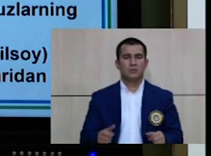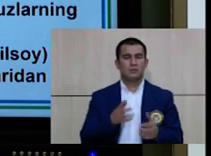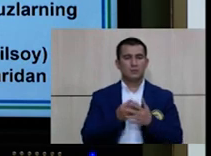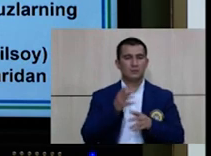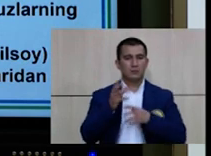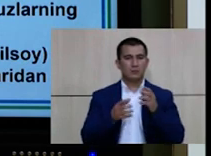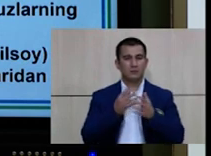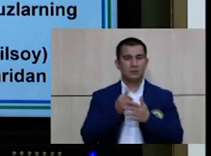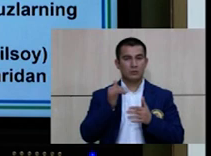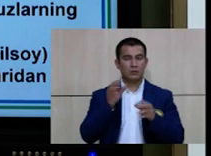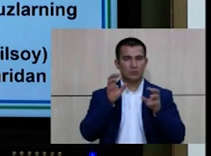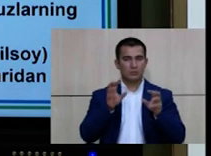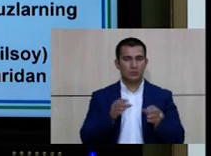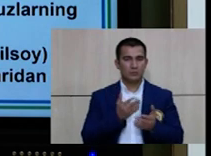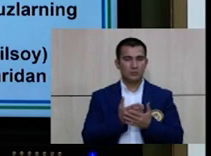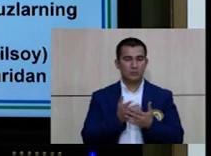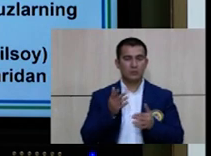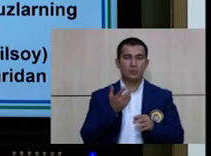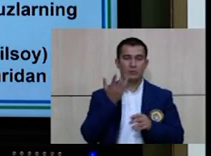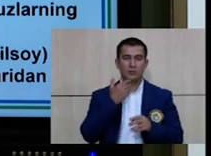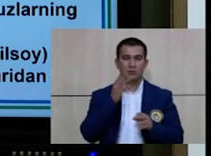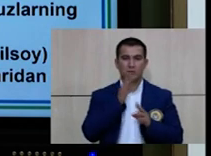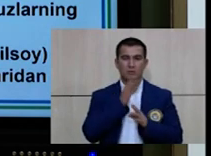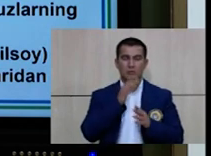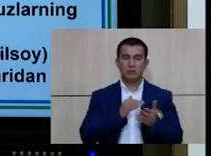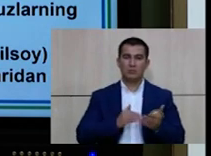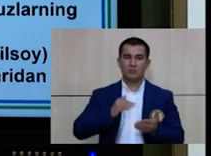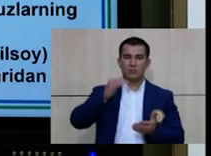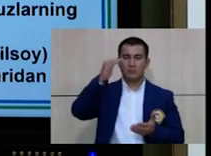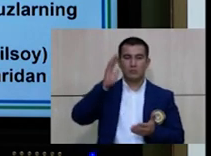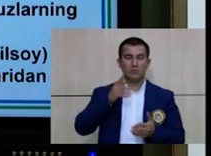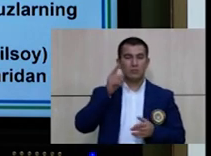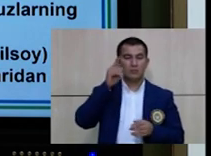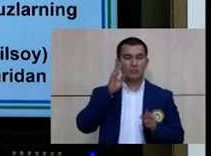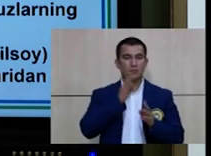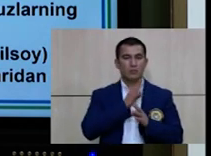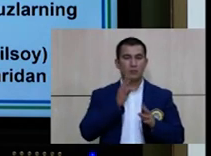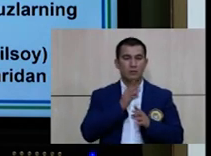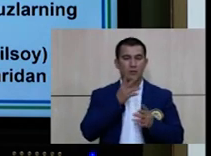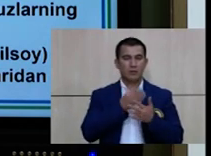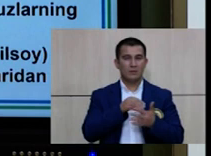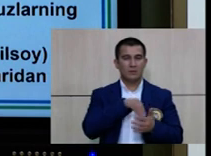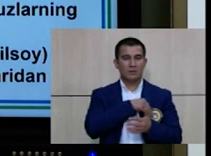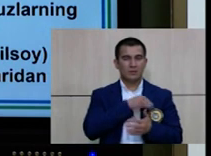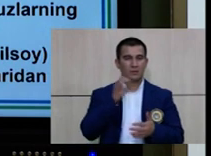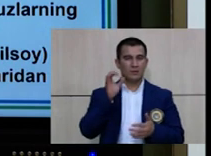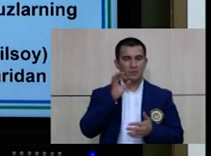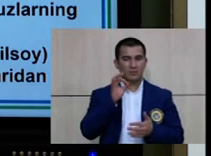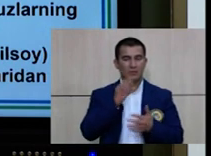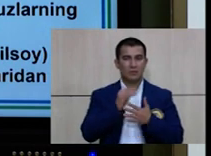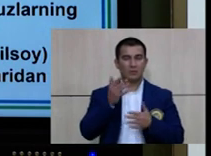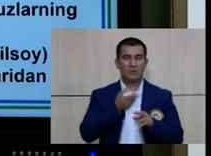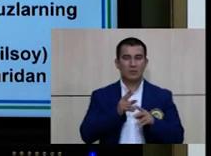Geografik qonuniyatga ko'ra, yuqoriga ko'tarilgan sari havo harorati har 1000